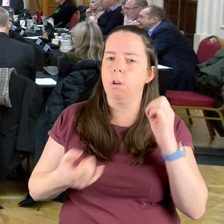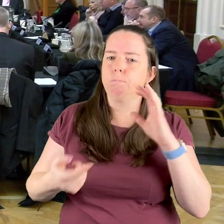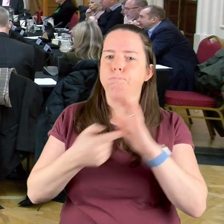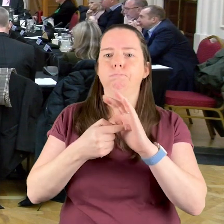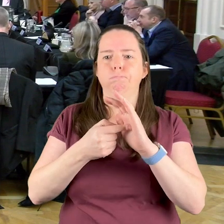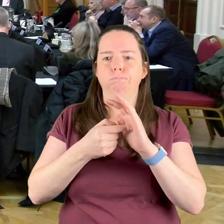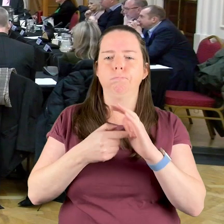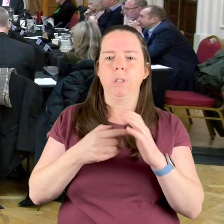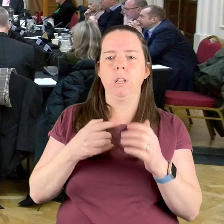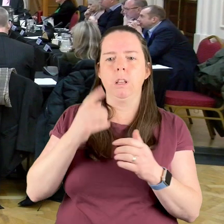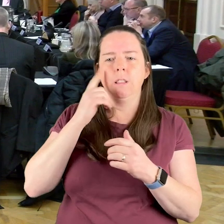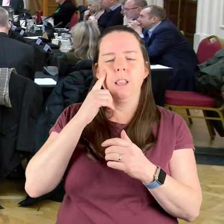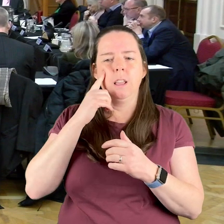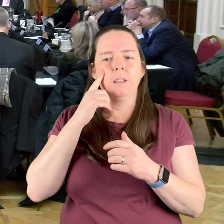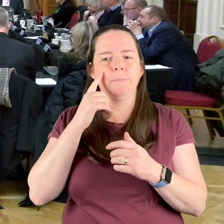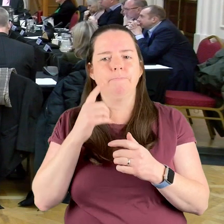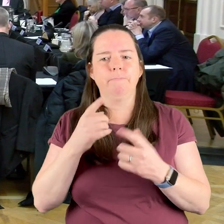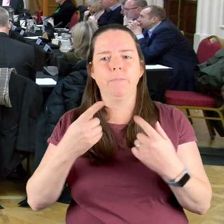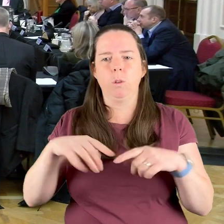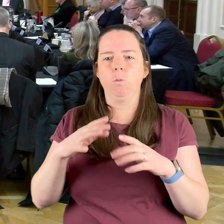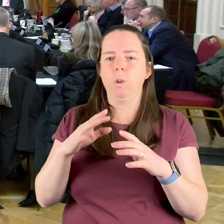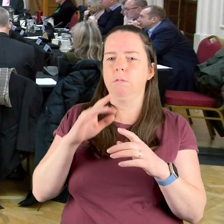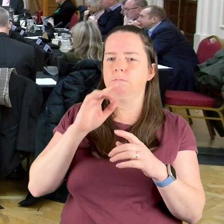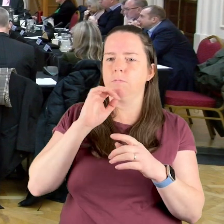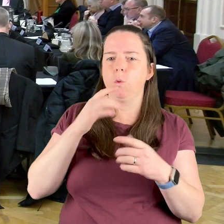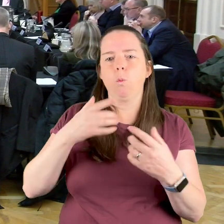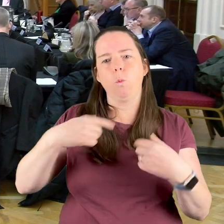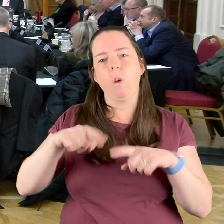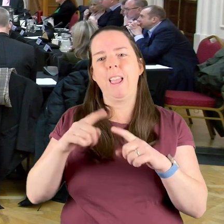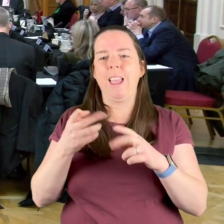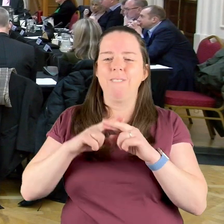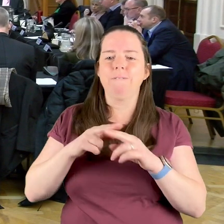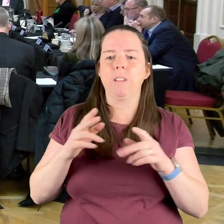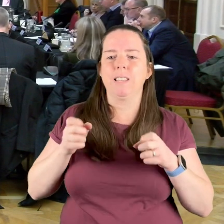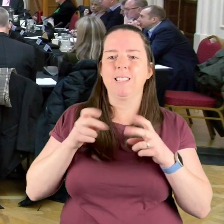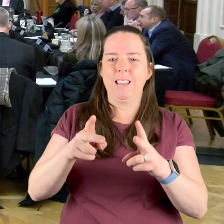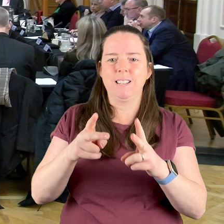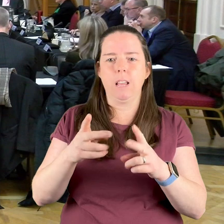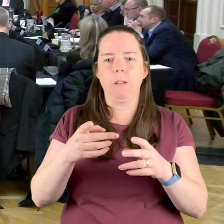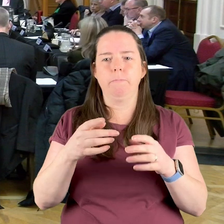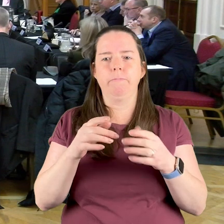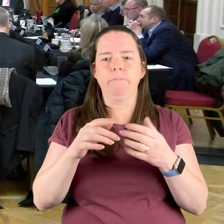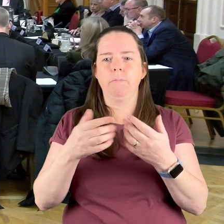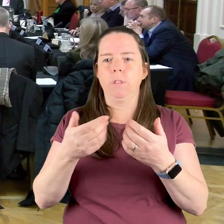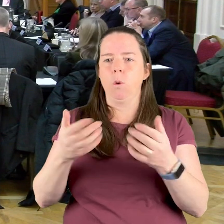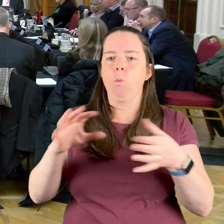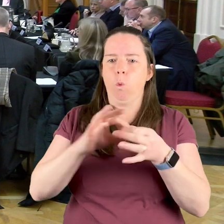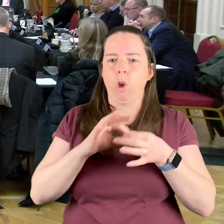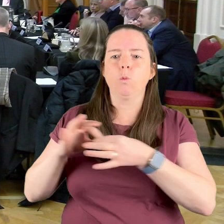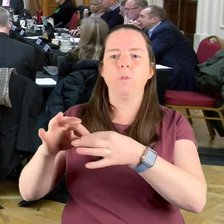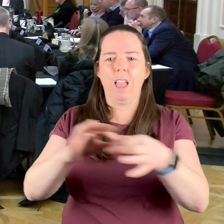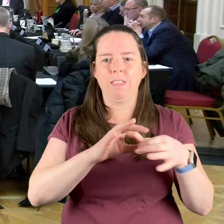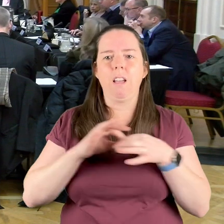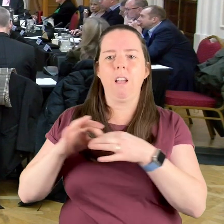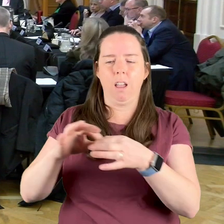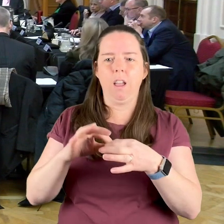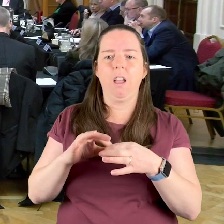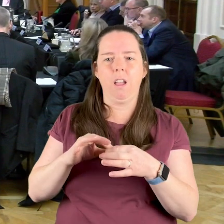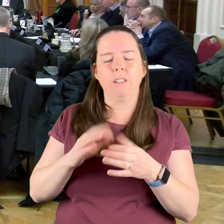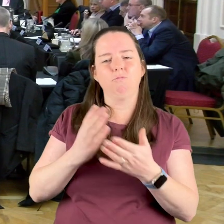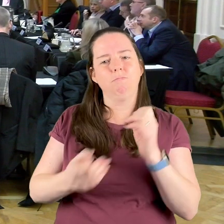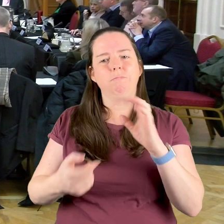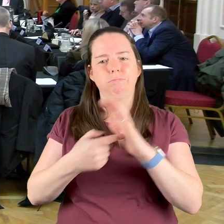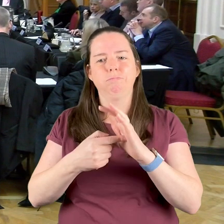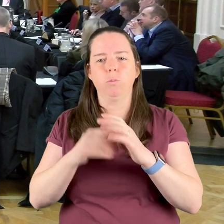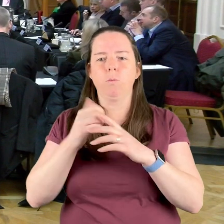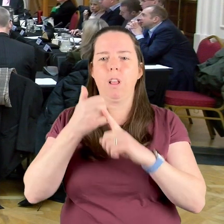And I think it's something that I think will make a difference. And again, if you do it as a system, not in our silo organization. And the reason why I'm